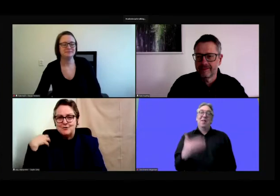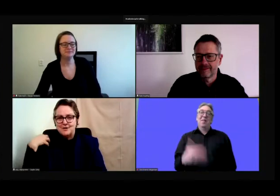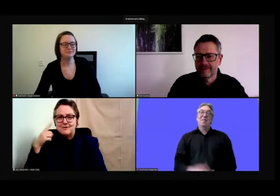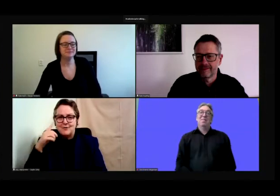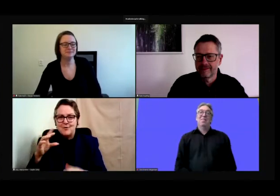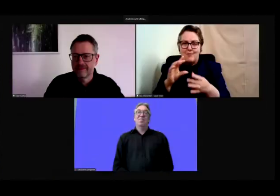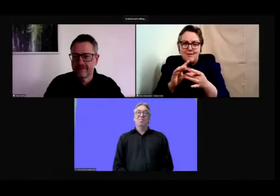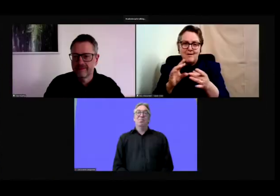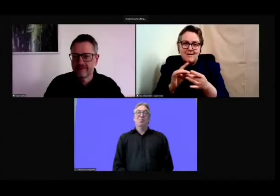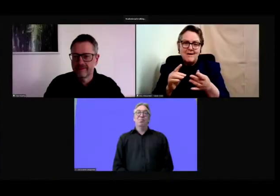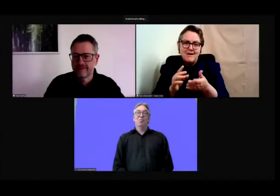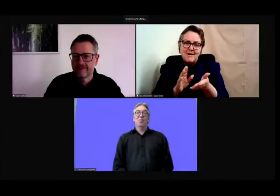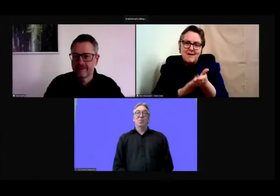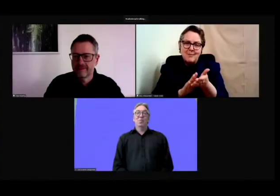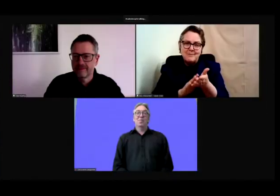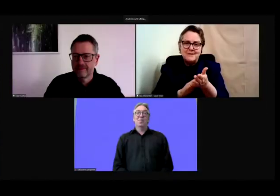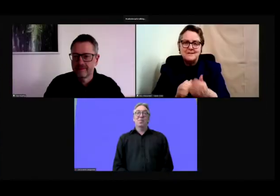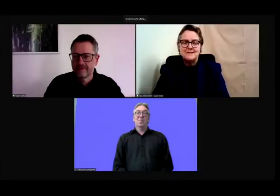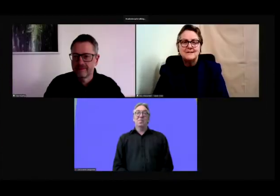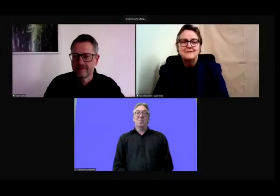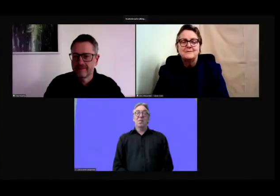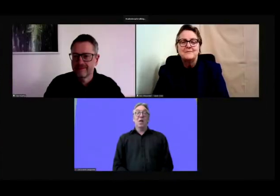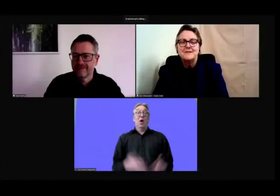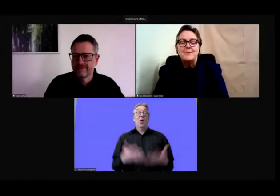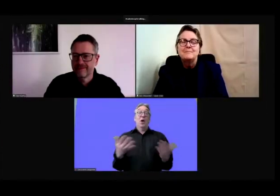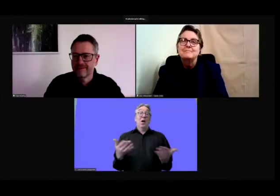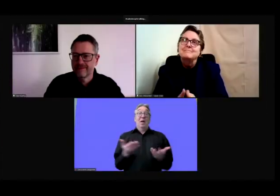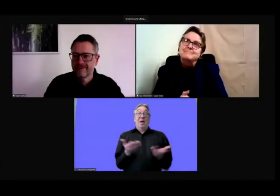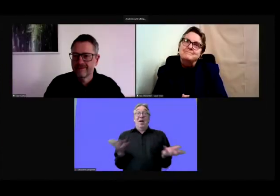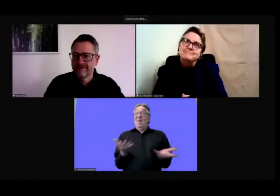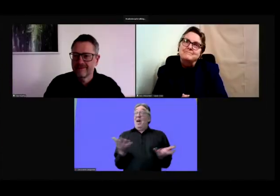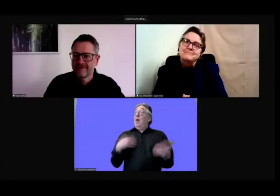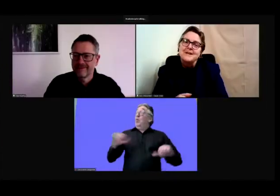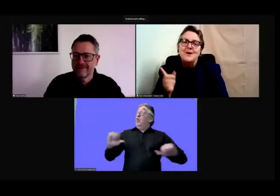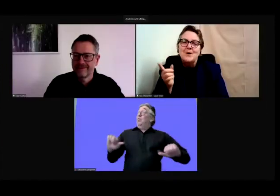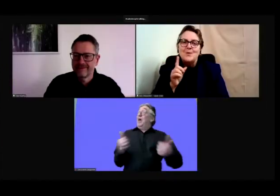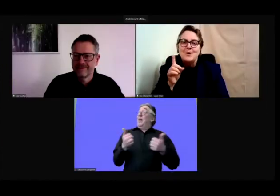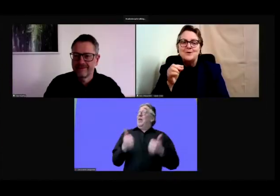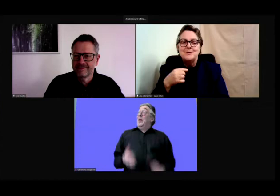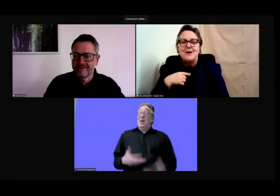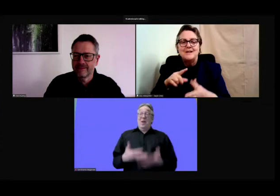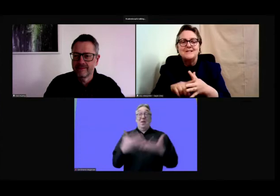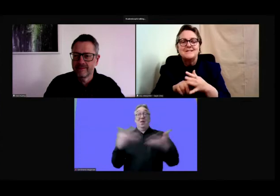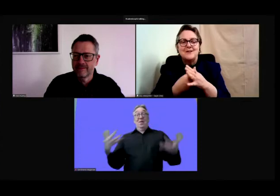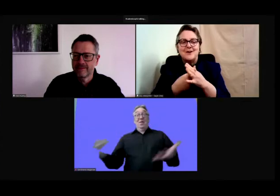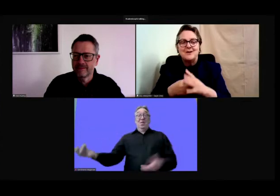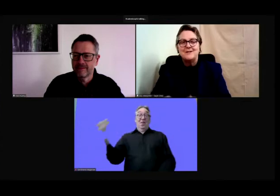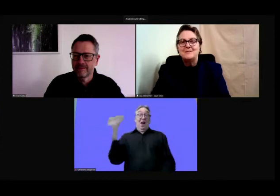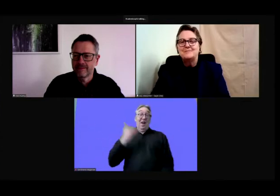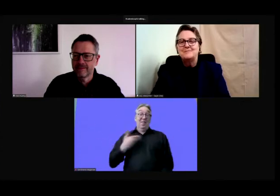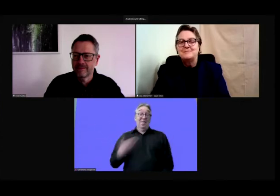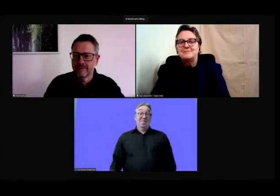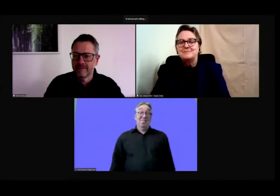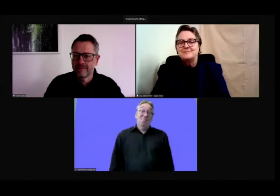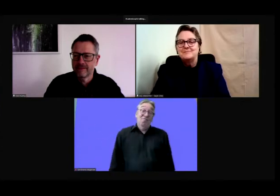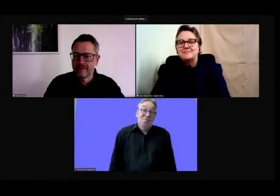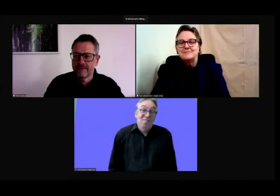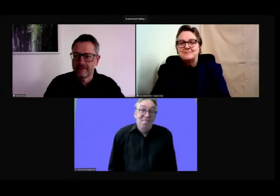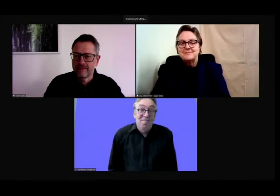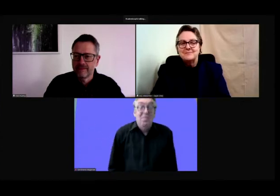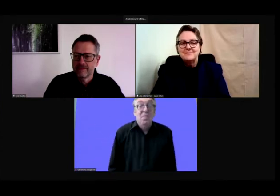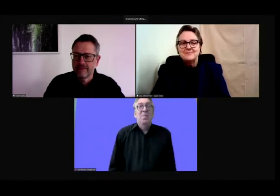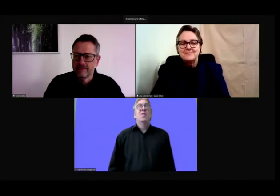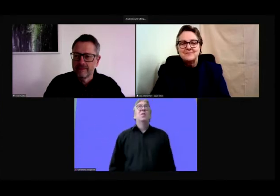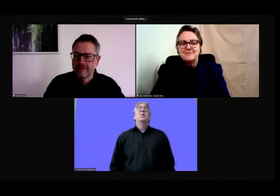Yes, so where do I start with that question? So first of all, yes,